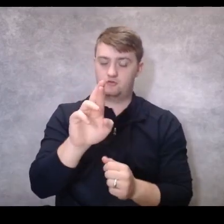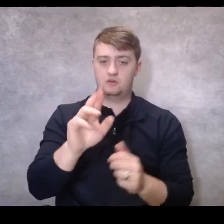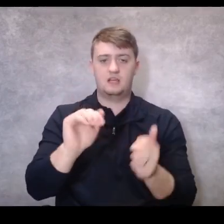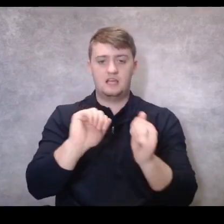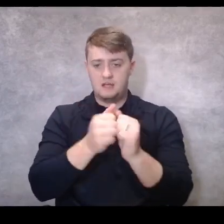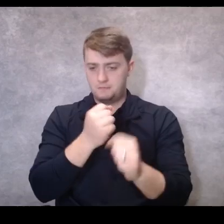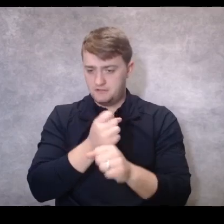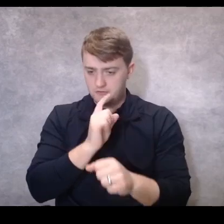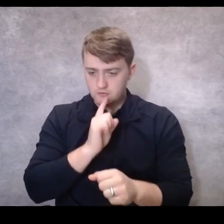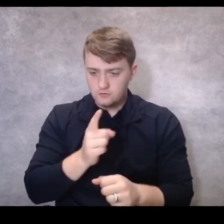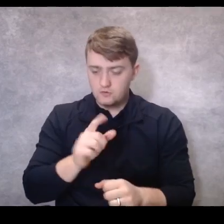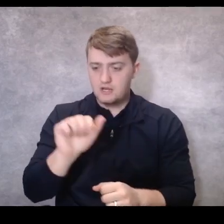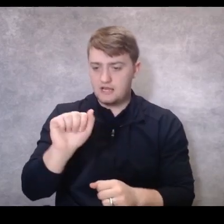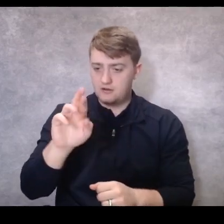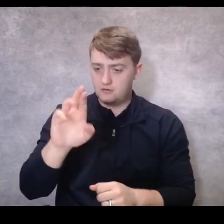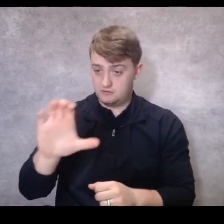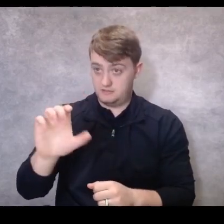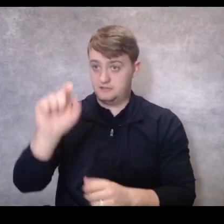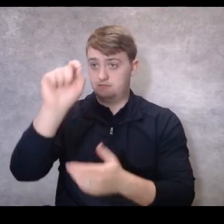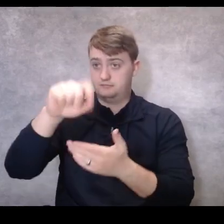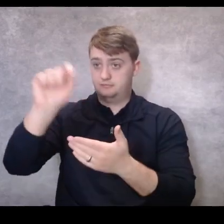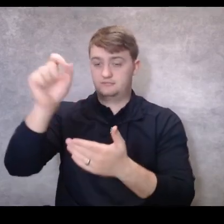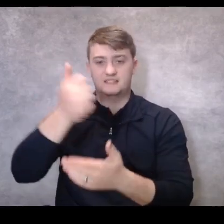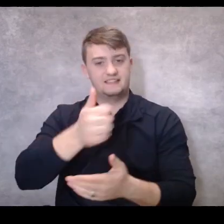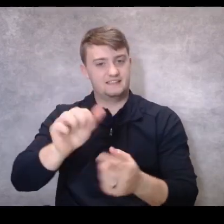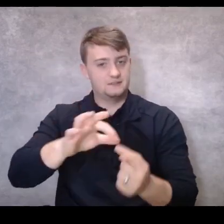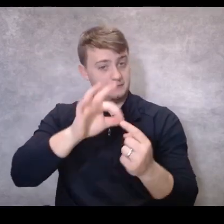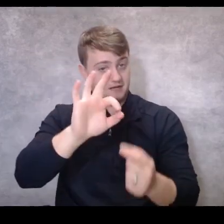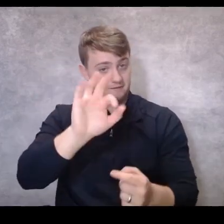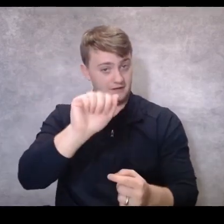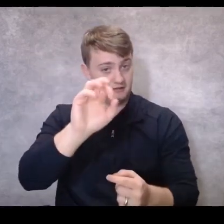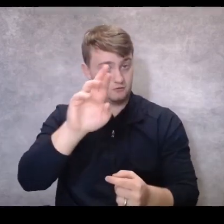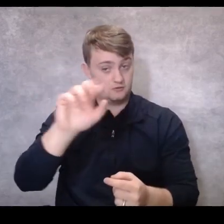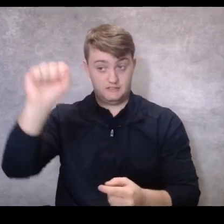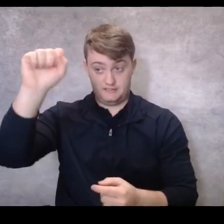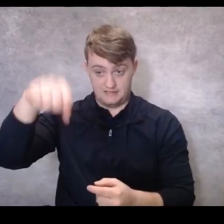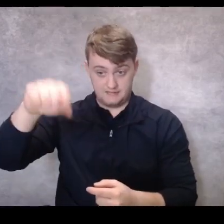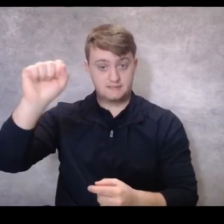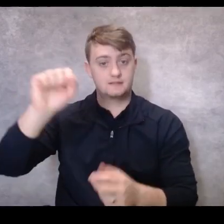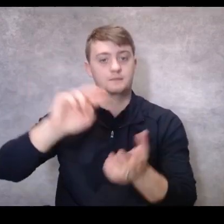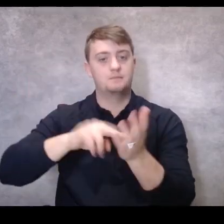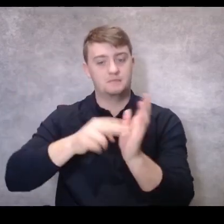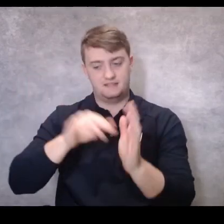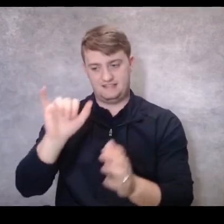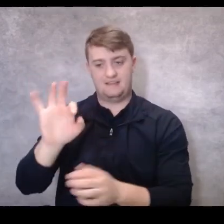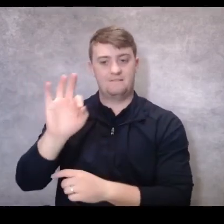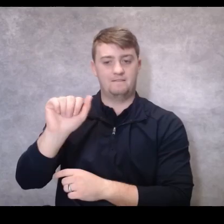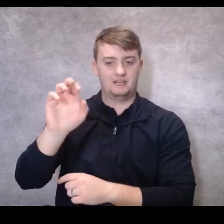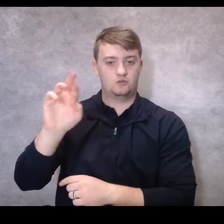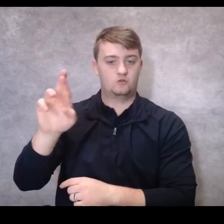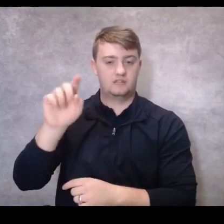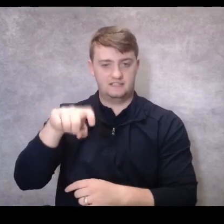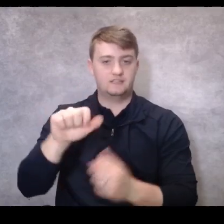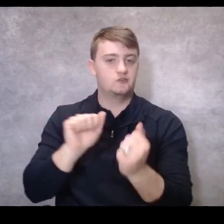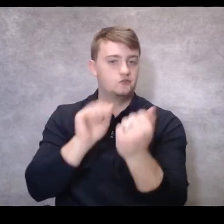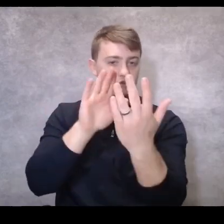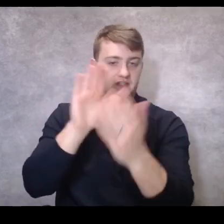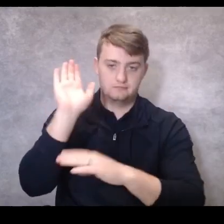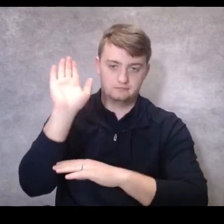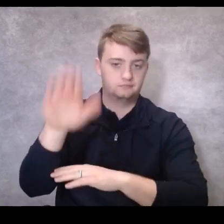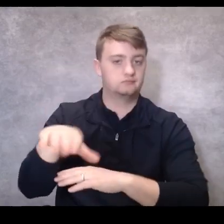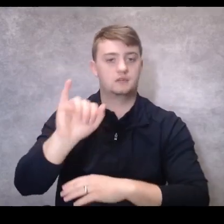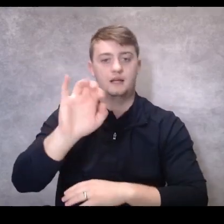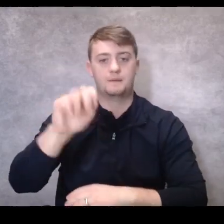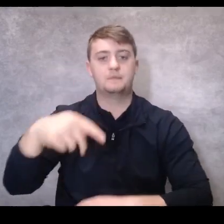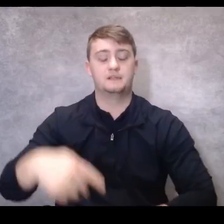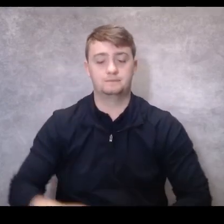factor and how to ensure if the ARC marks any of the special factors yes, then those factors should be addressed